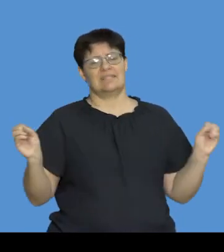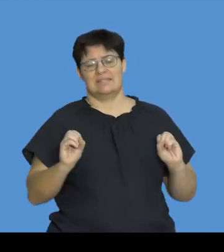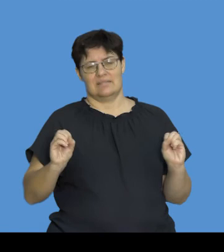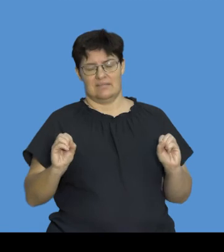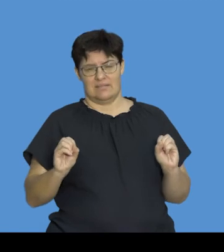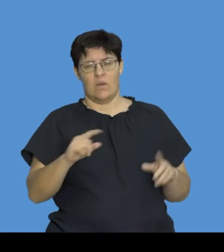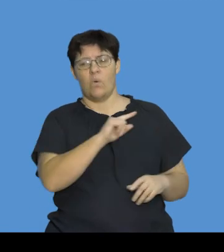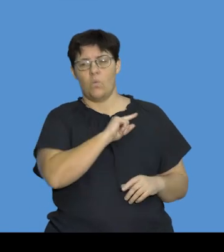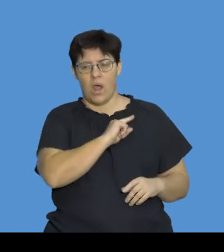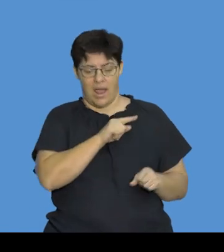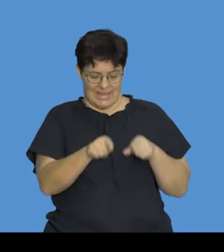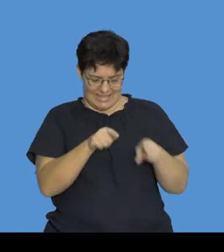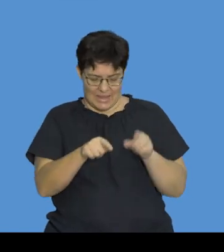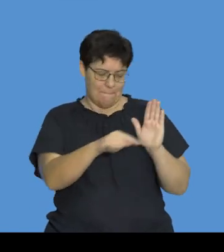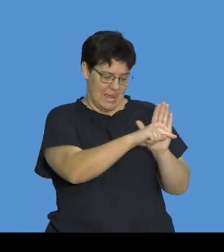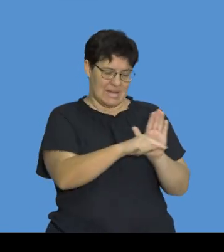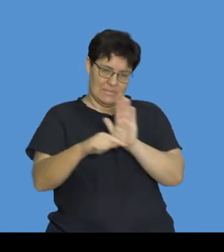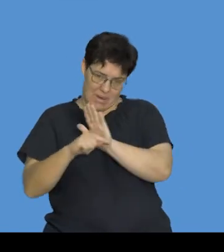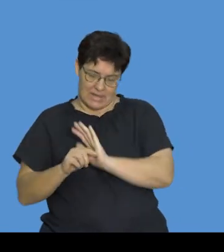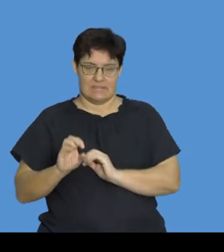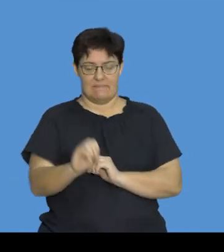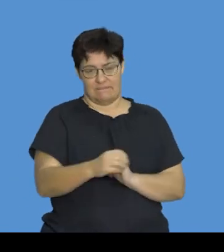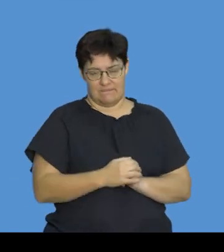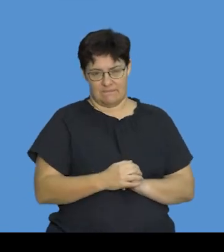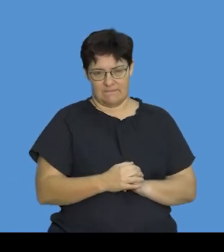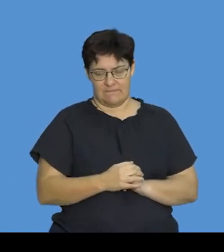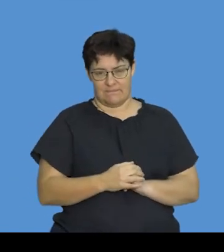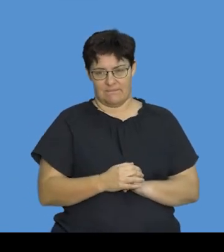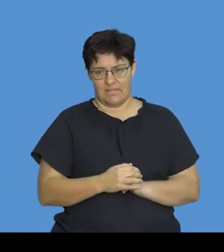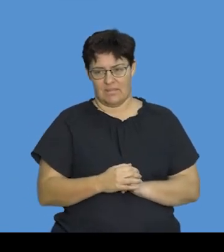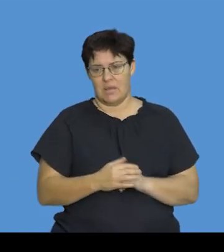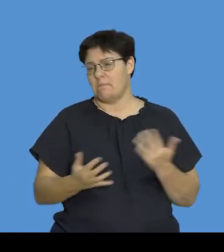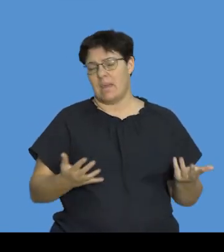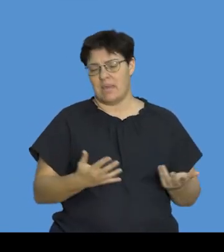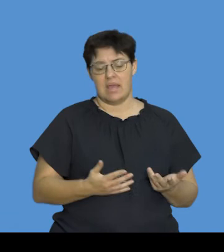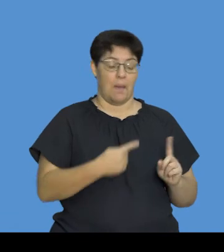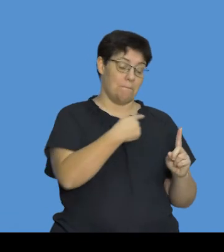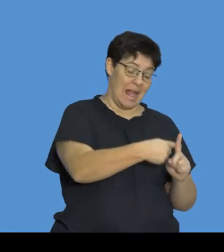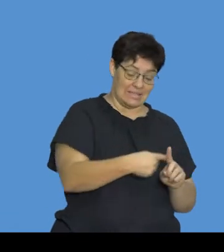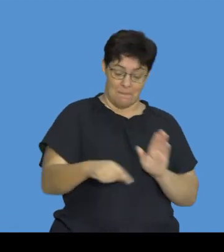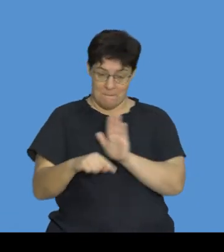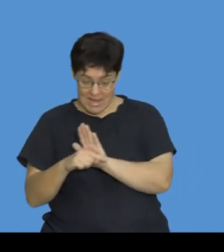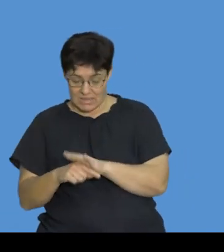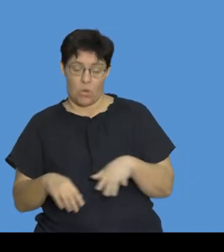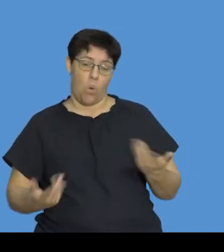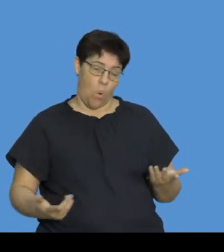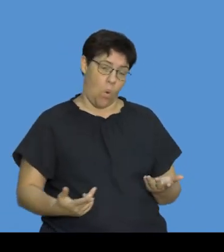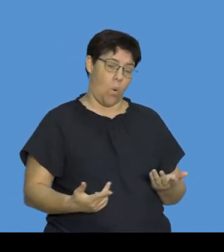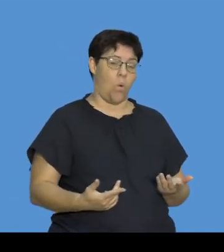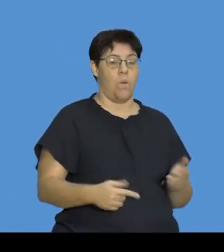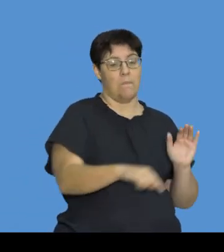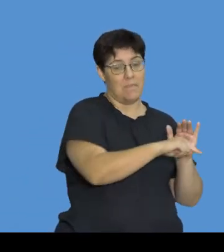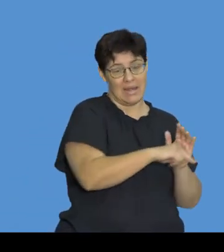Why? Because of these two minuses that I have. If it was something else, maybe a plus and a minus, or a minus and a